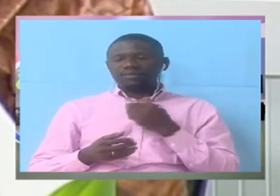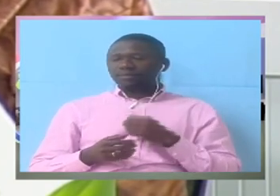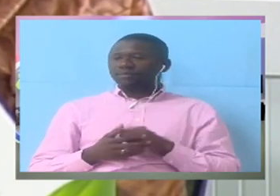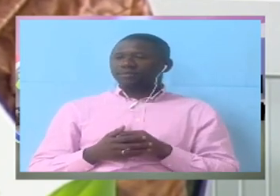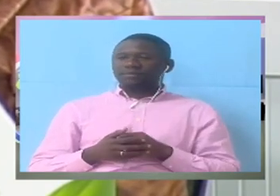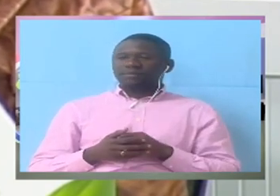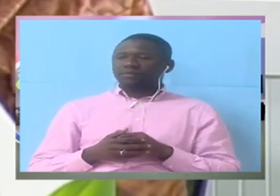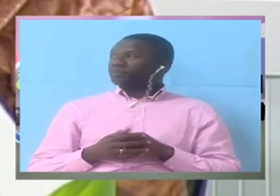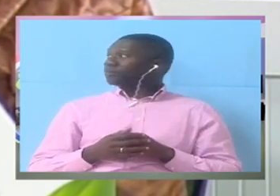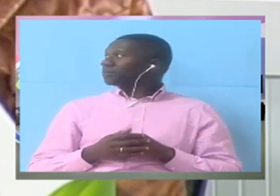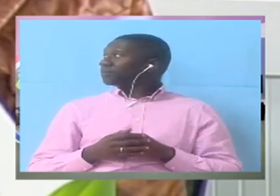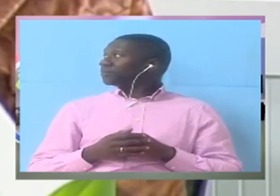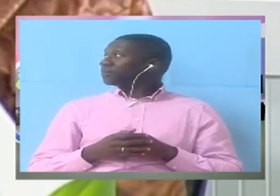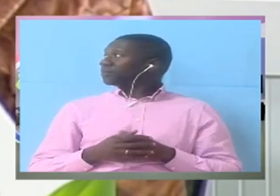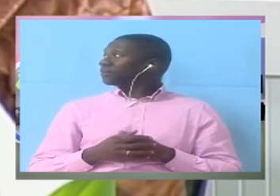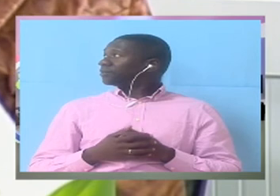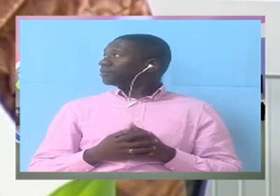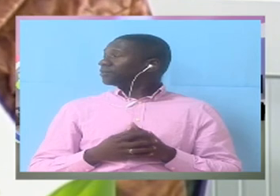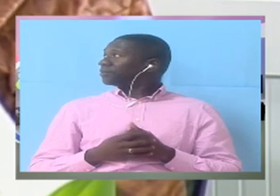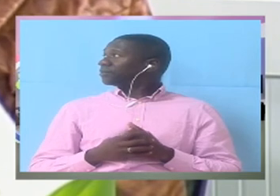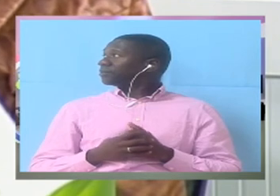Pardon me, it's the machine that is heated.